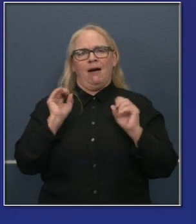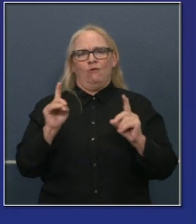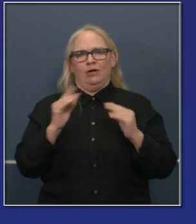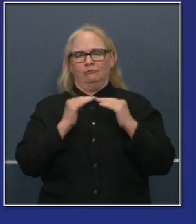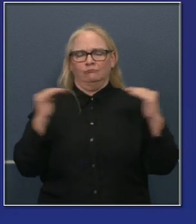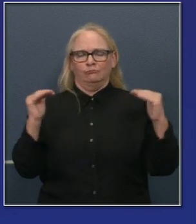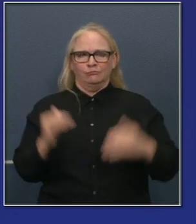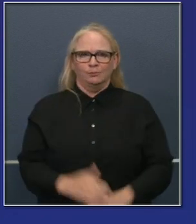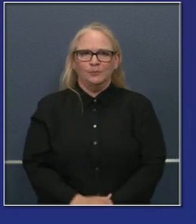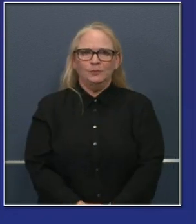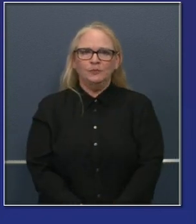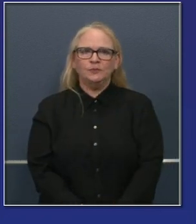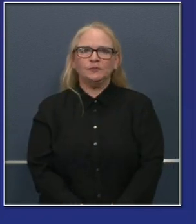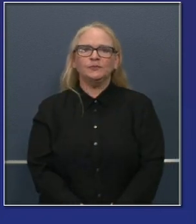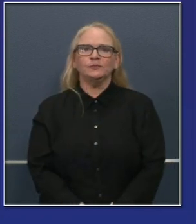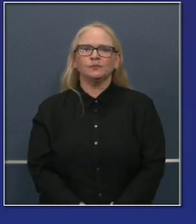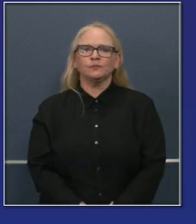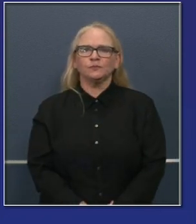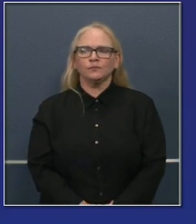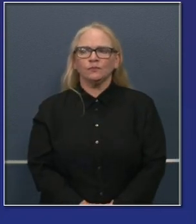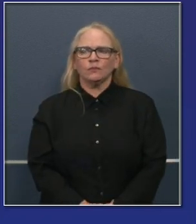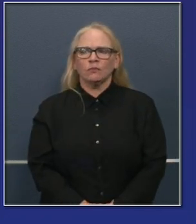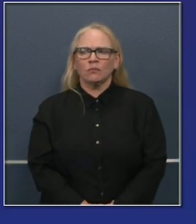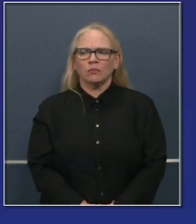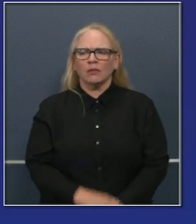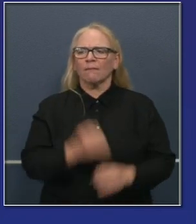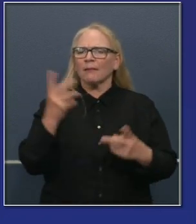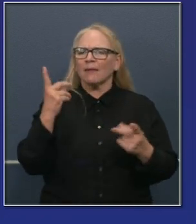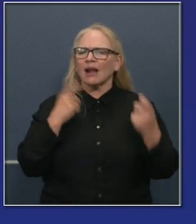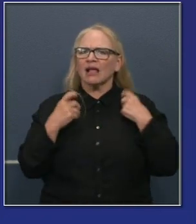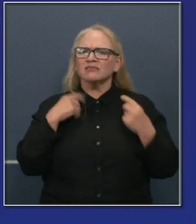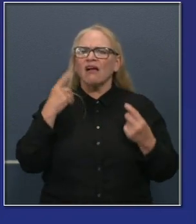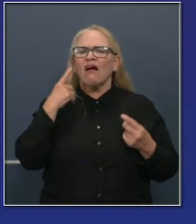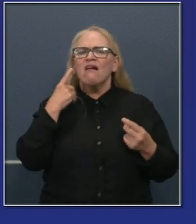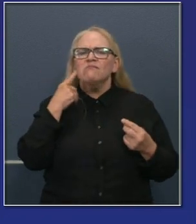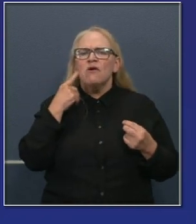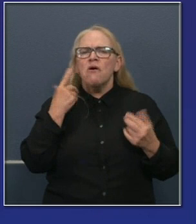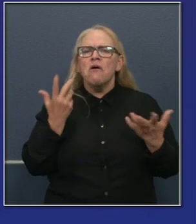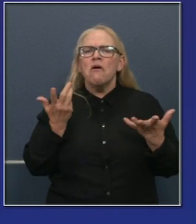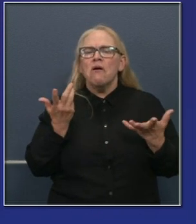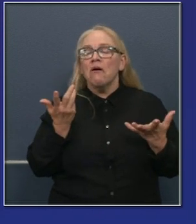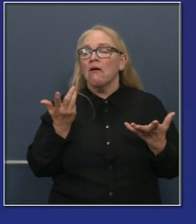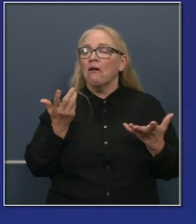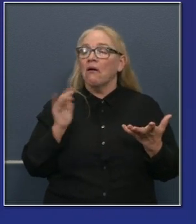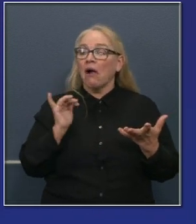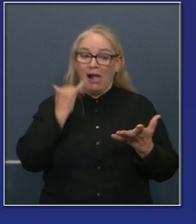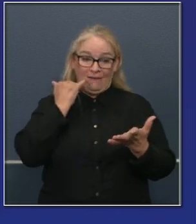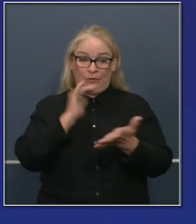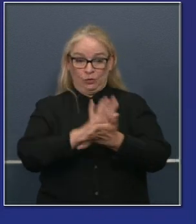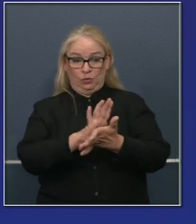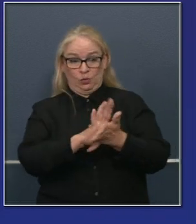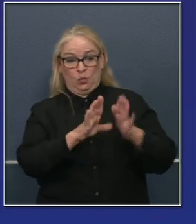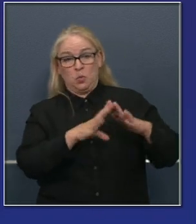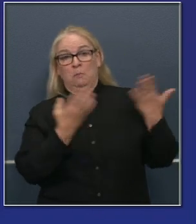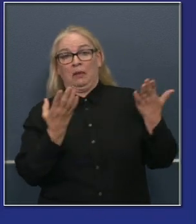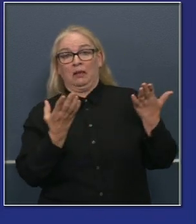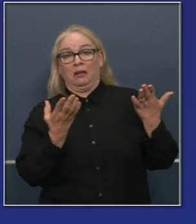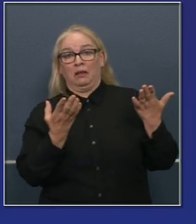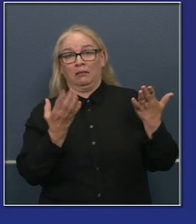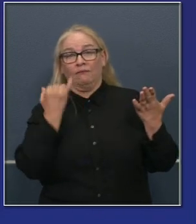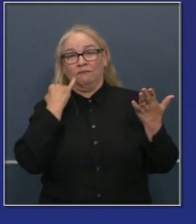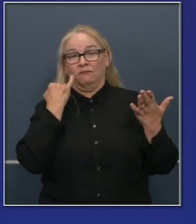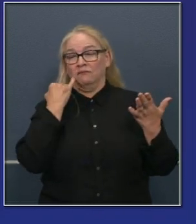of people are asked, or rather begin to ask, is, all right, once our school is open, what happens if the